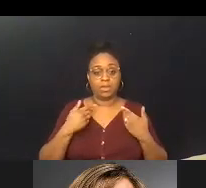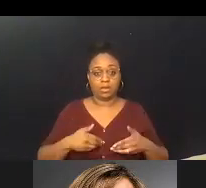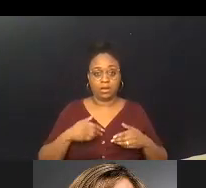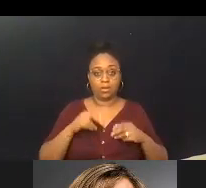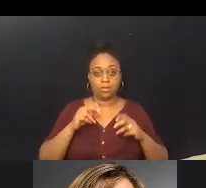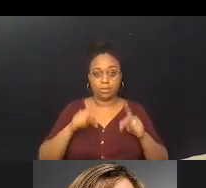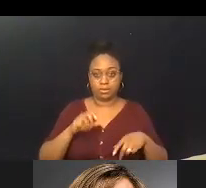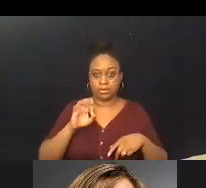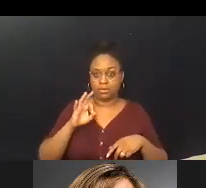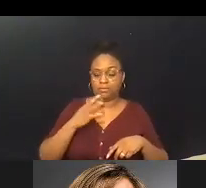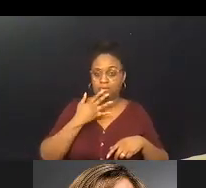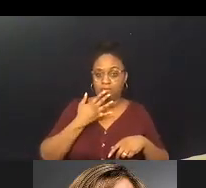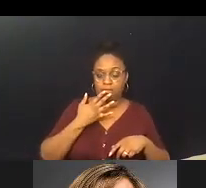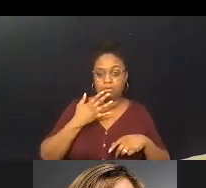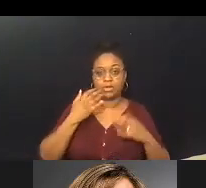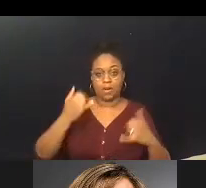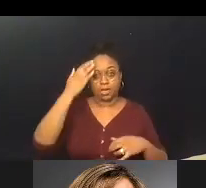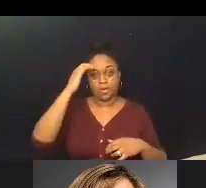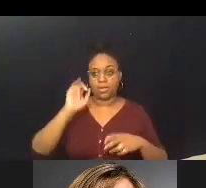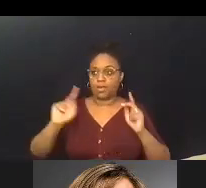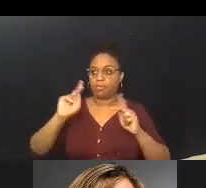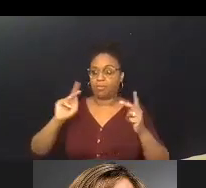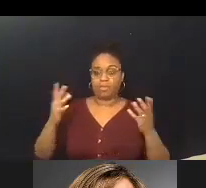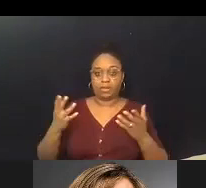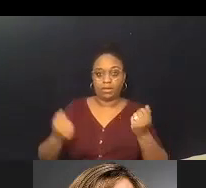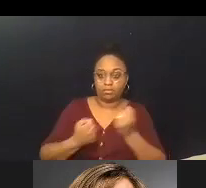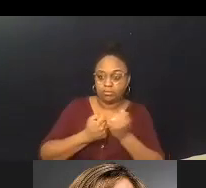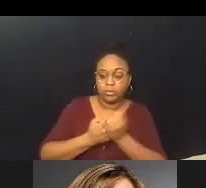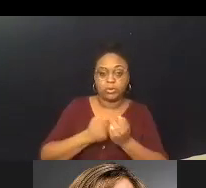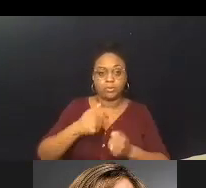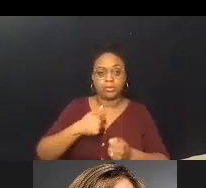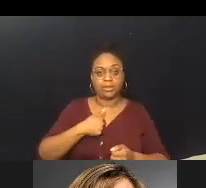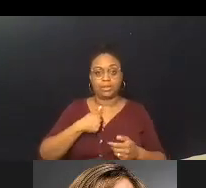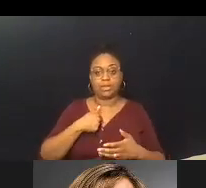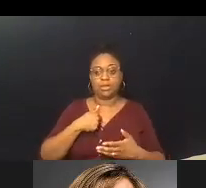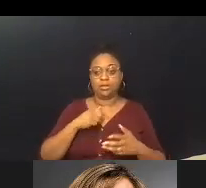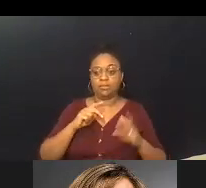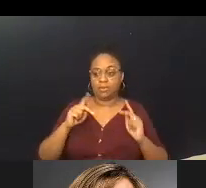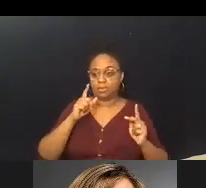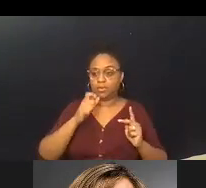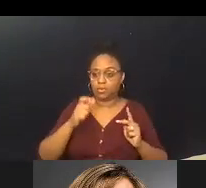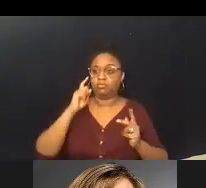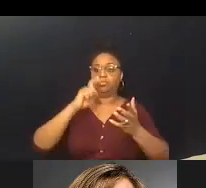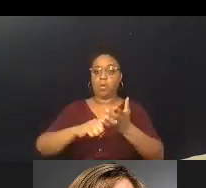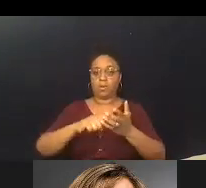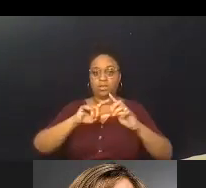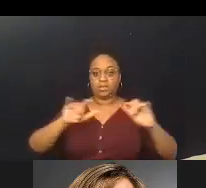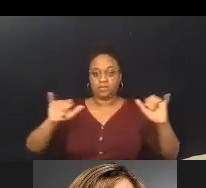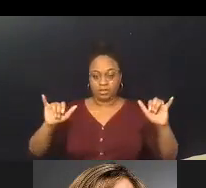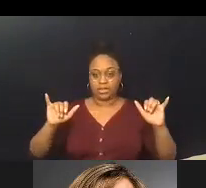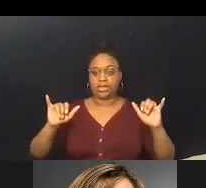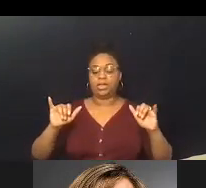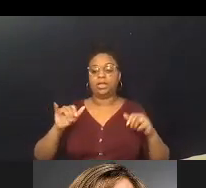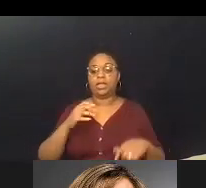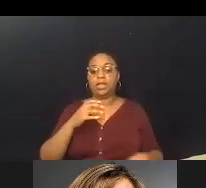to know that there are people rooting for me, to know that there are people who see the diversity in me and they're willing